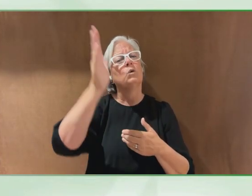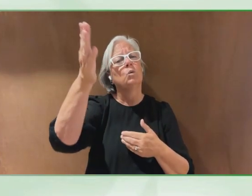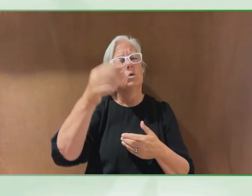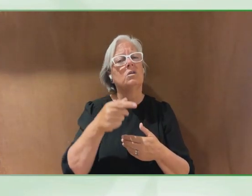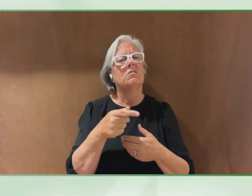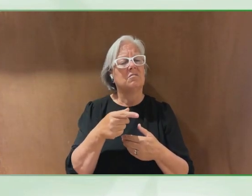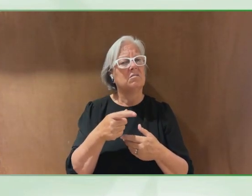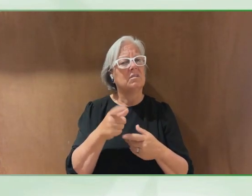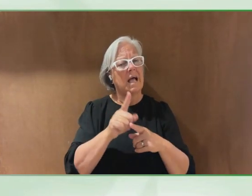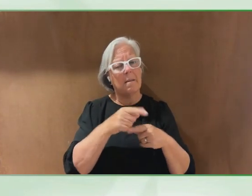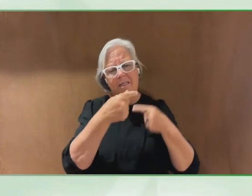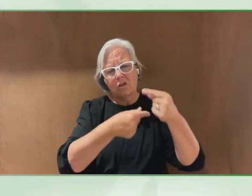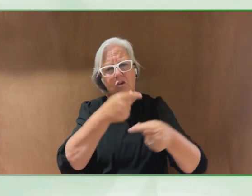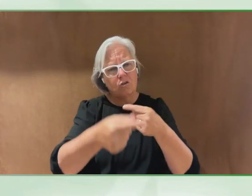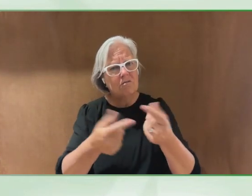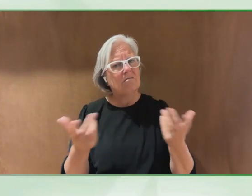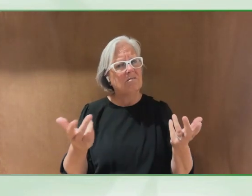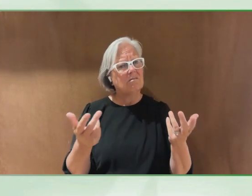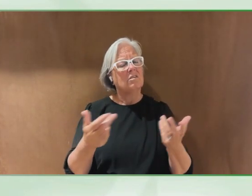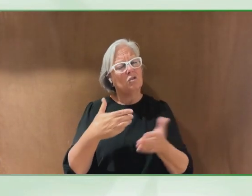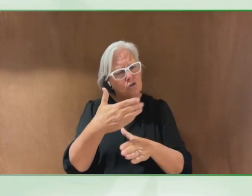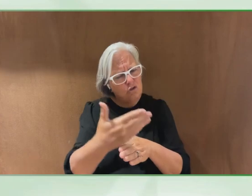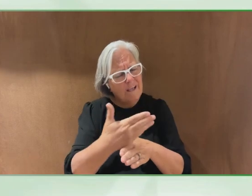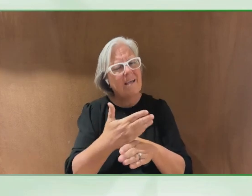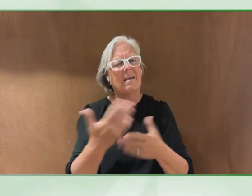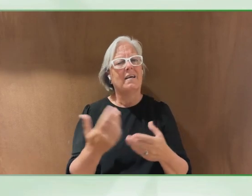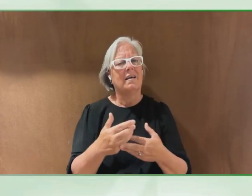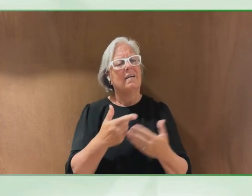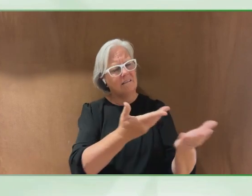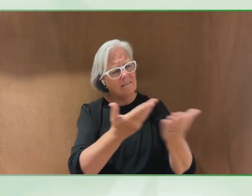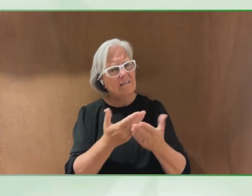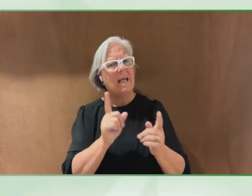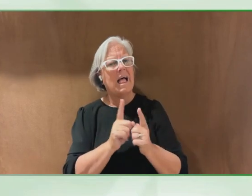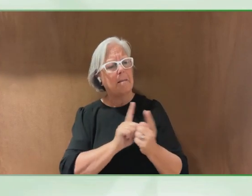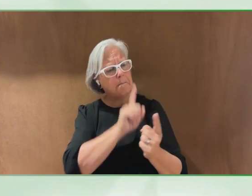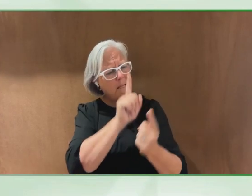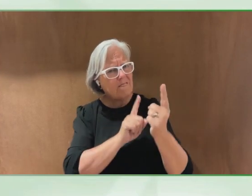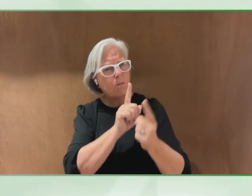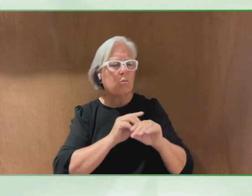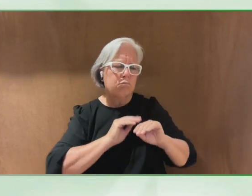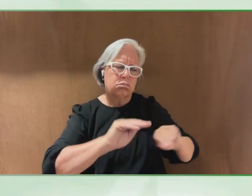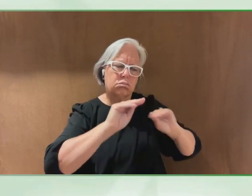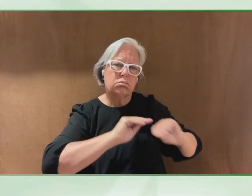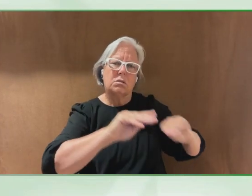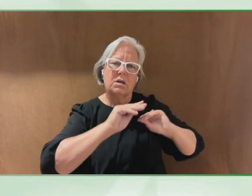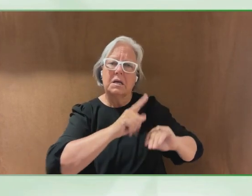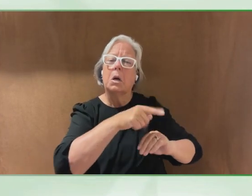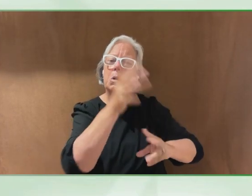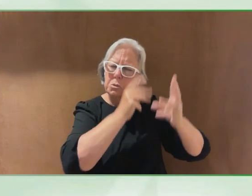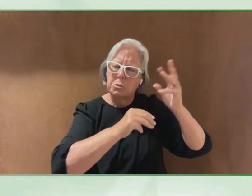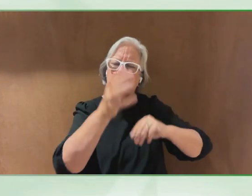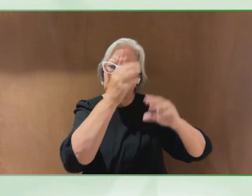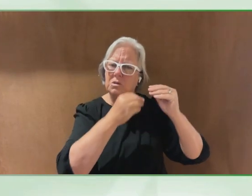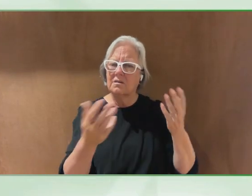transitional, to allow it to be shared, and also to allow us to be mentored as well. There's a lot of value and power in having